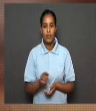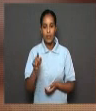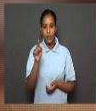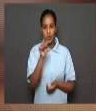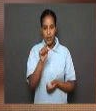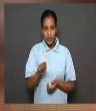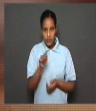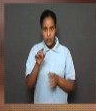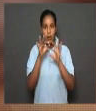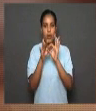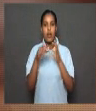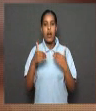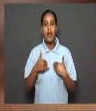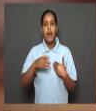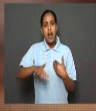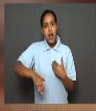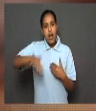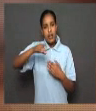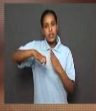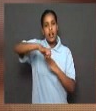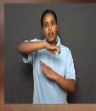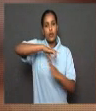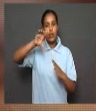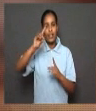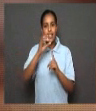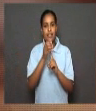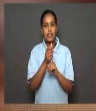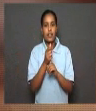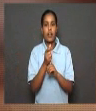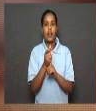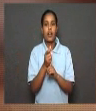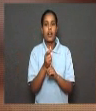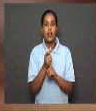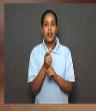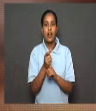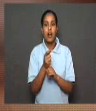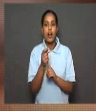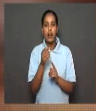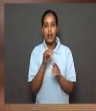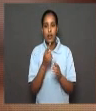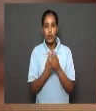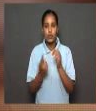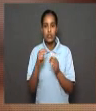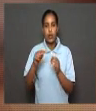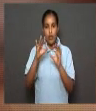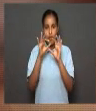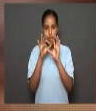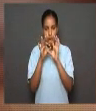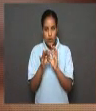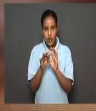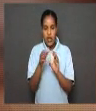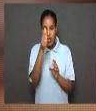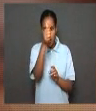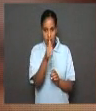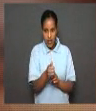Sigma bonds have the highest electron density along the bond axis.